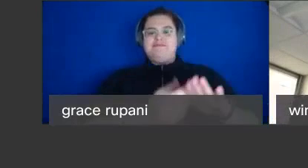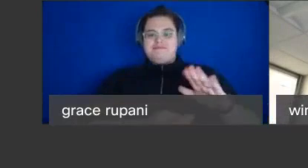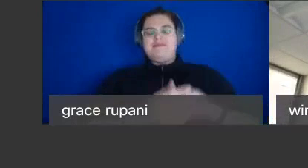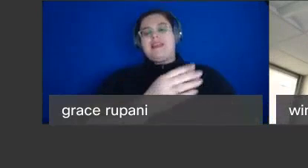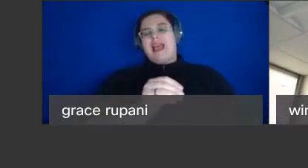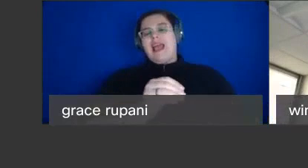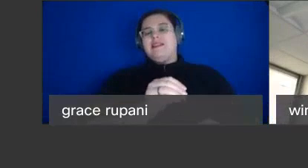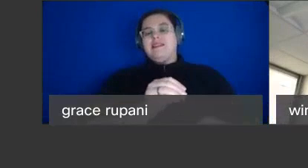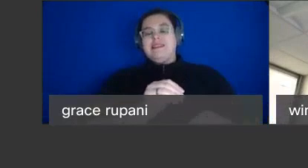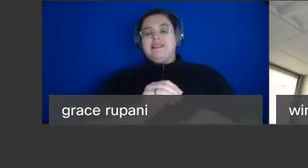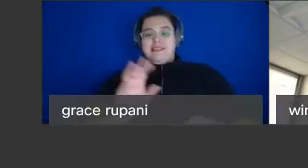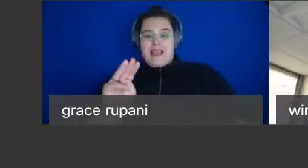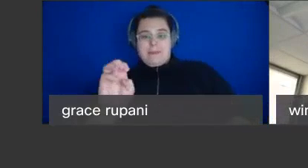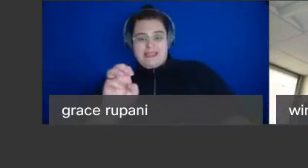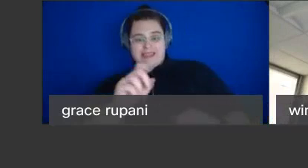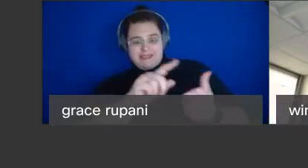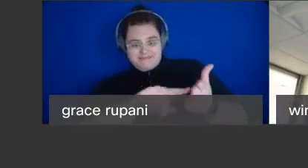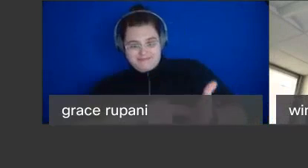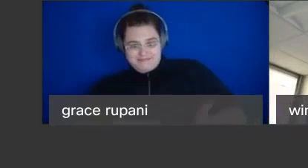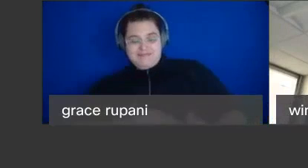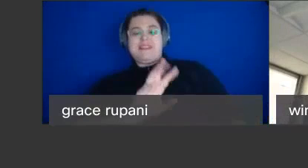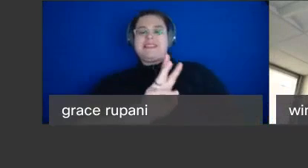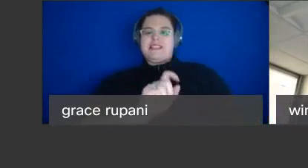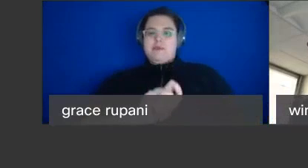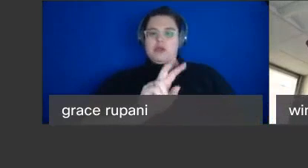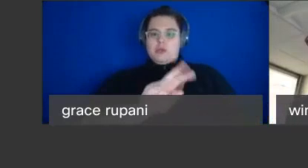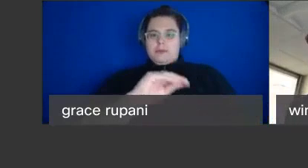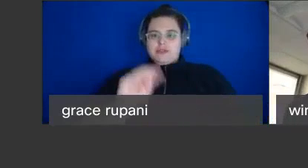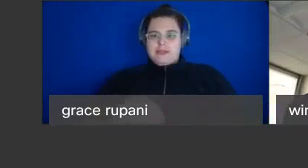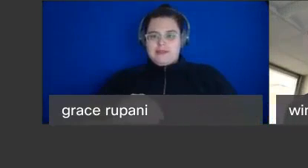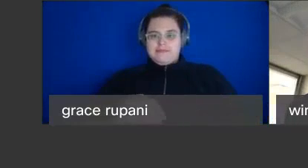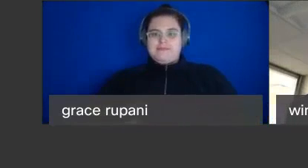For overall percentages of all served, we have a